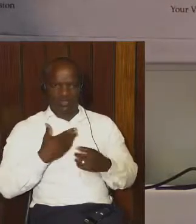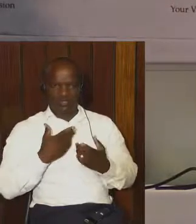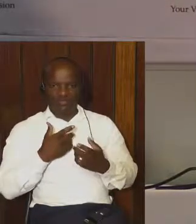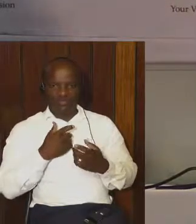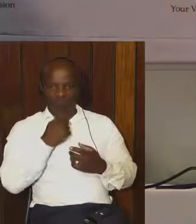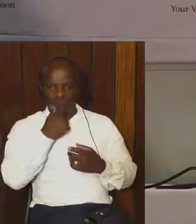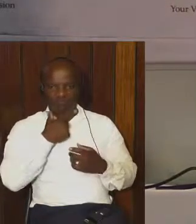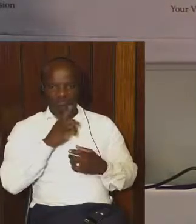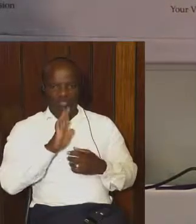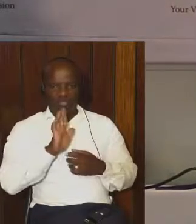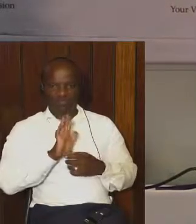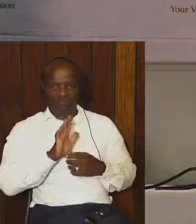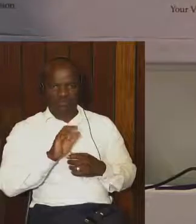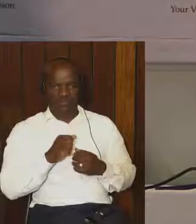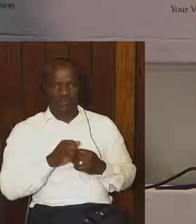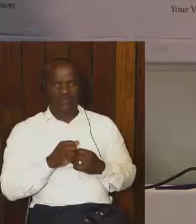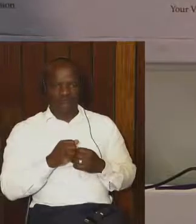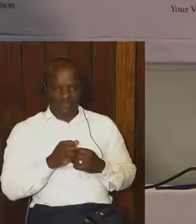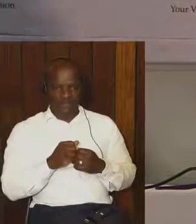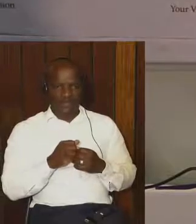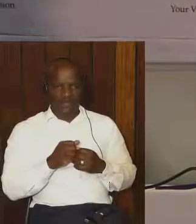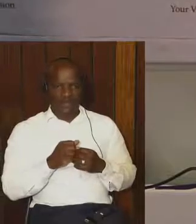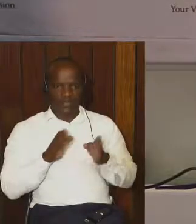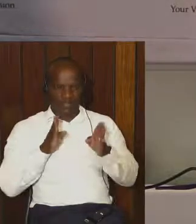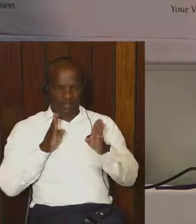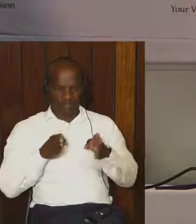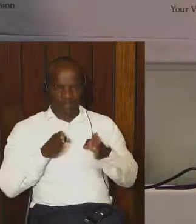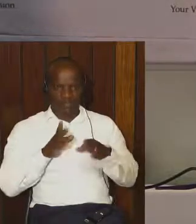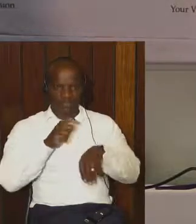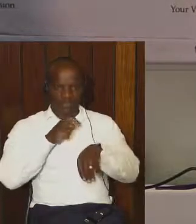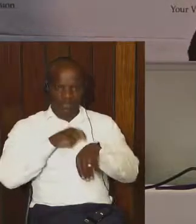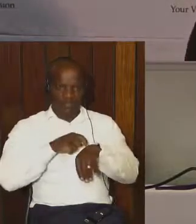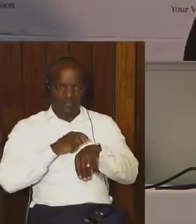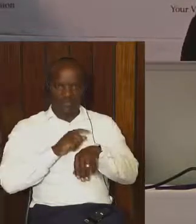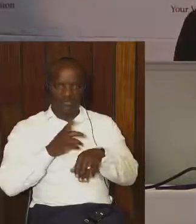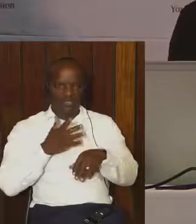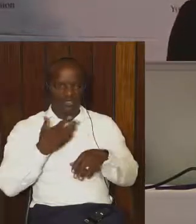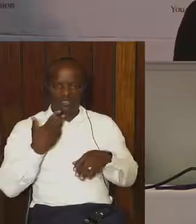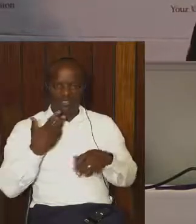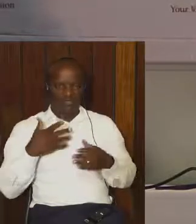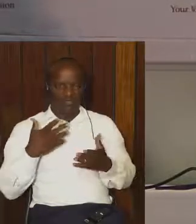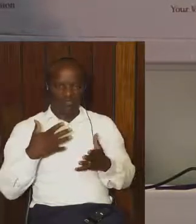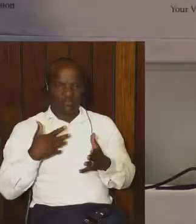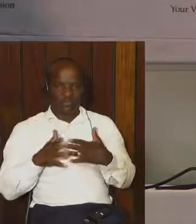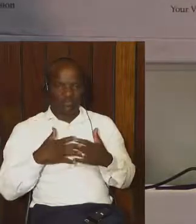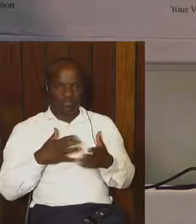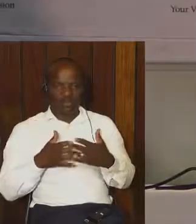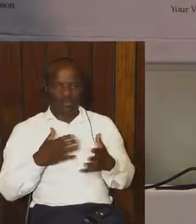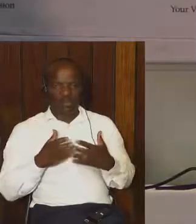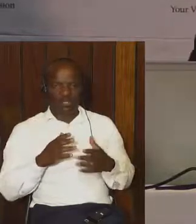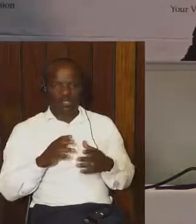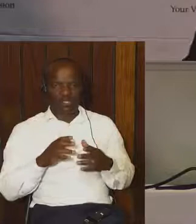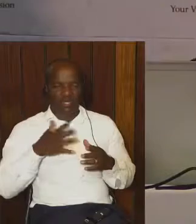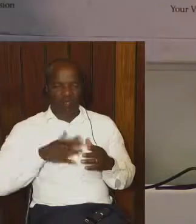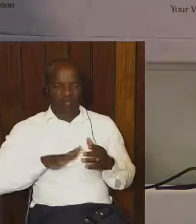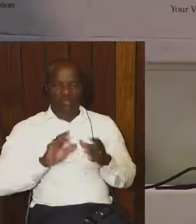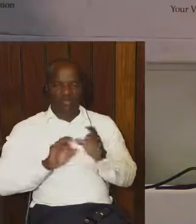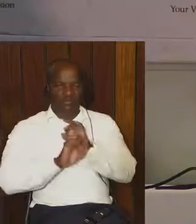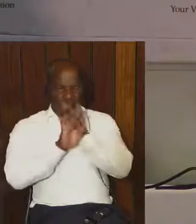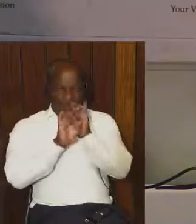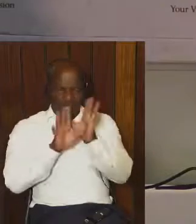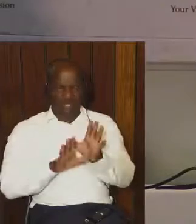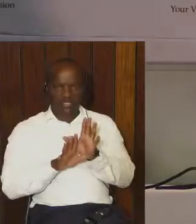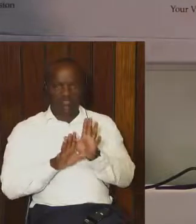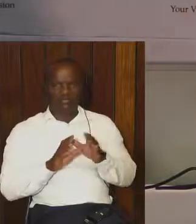place and completed within budget and on time. That's all we want to see. So I thought I should just make that very